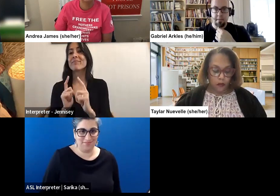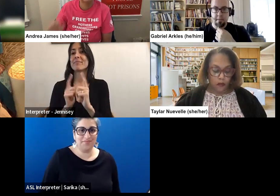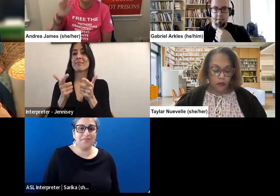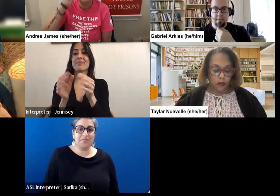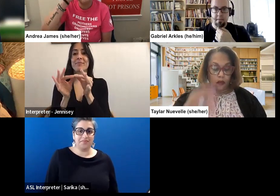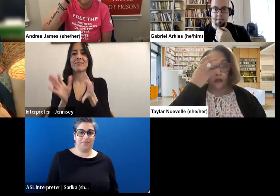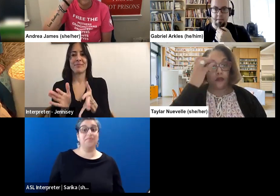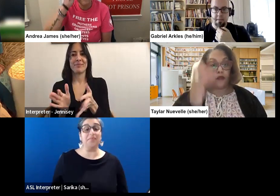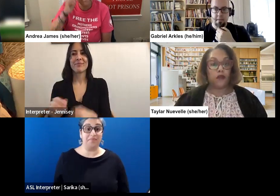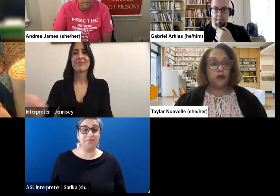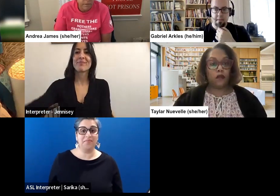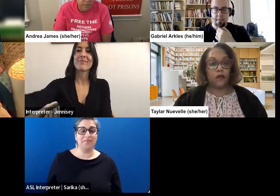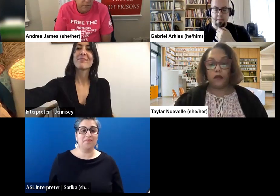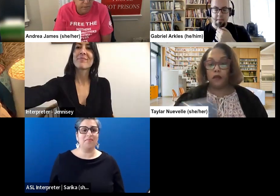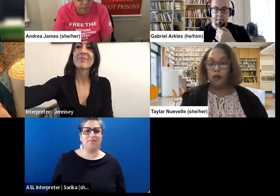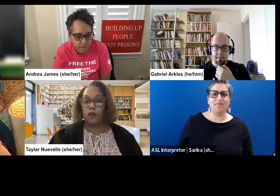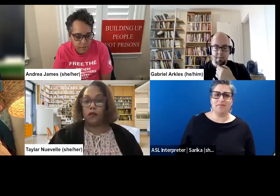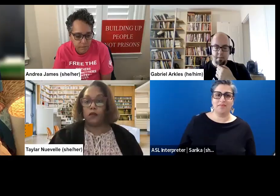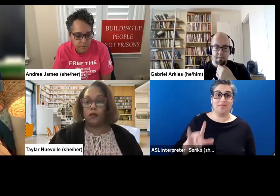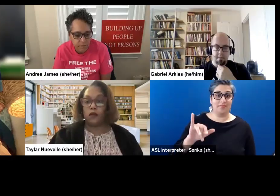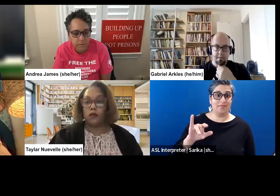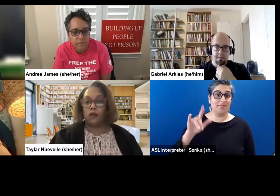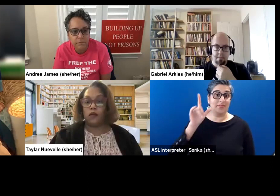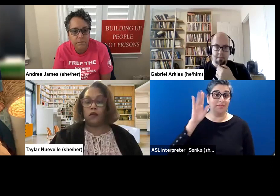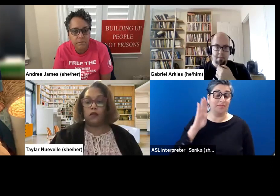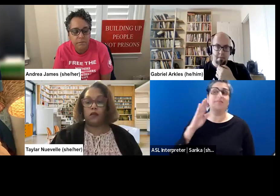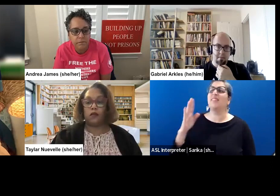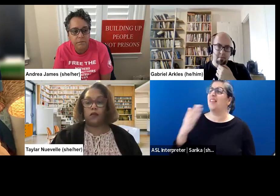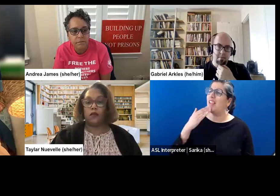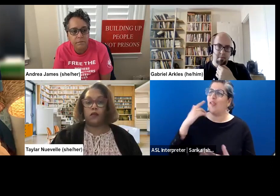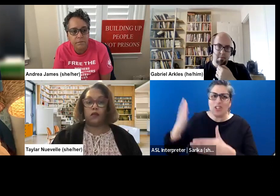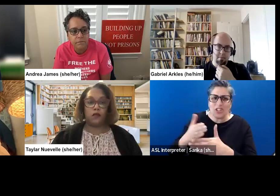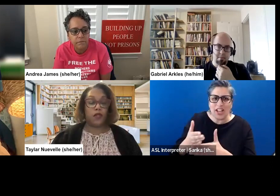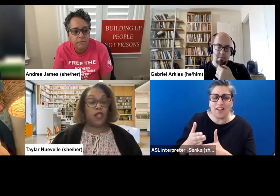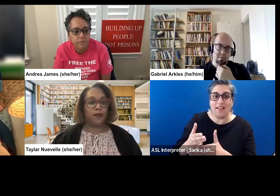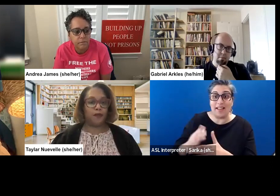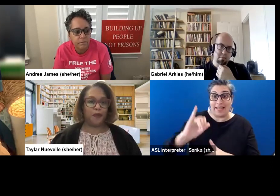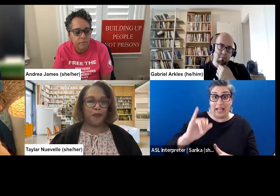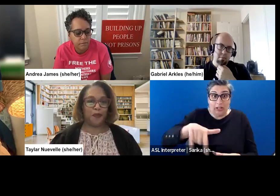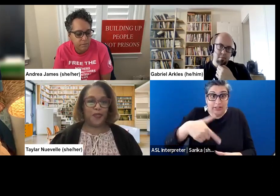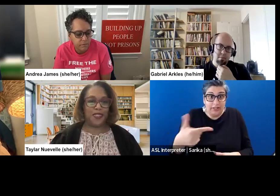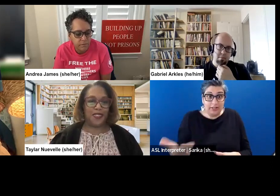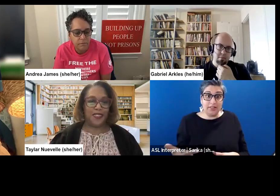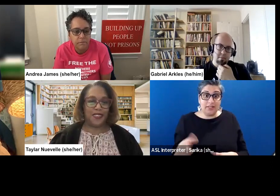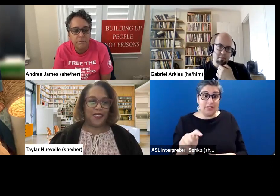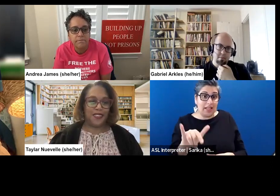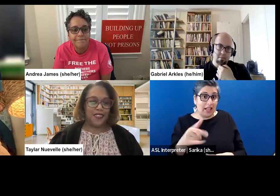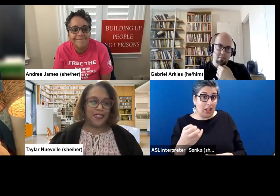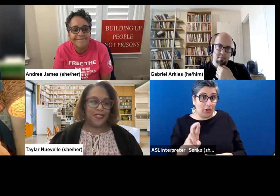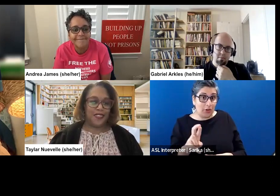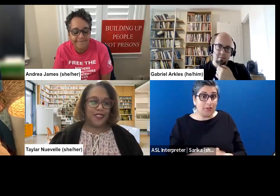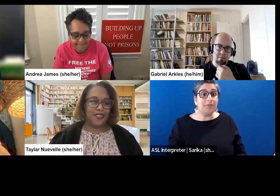Thank you so much for sharing that, Andrea, and for all of the work that you're doing. I'll turn to Taylar next.